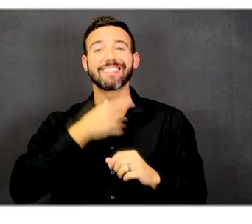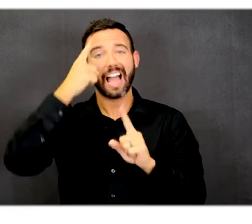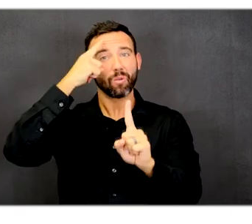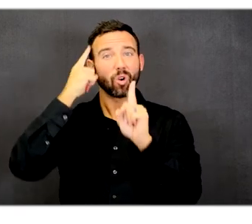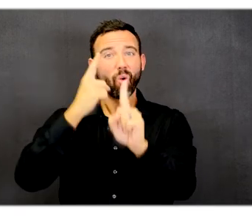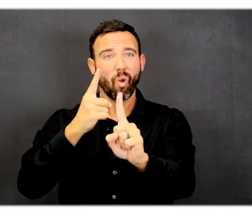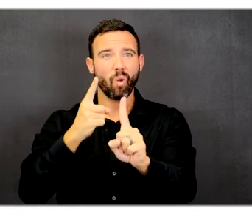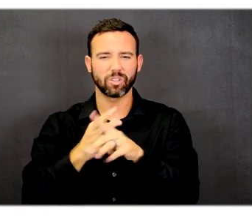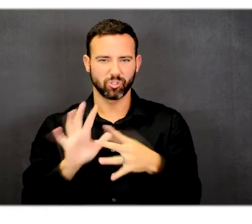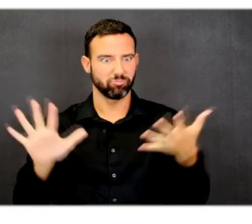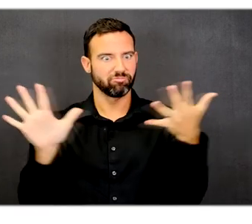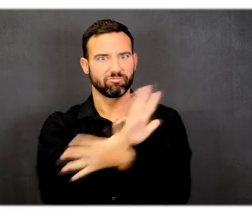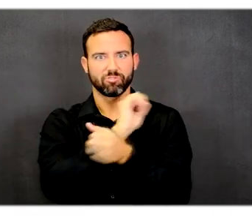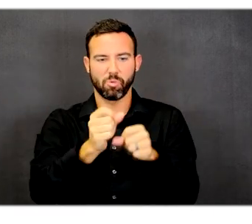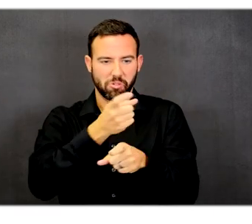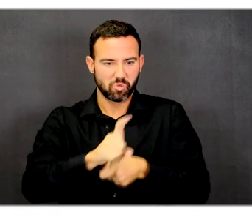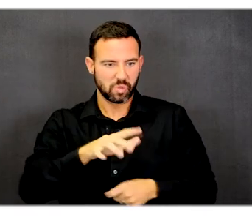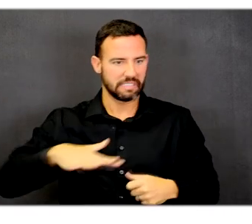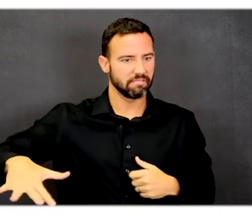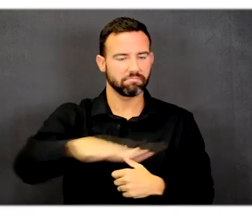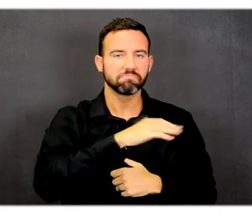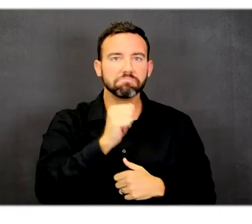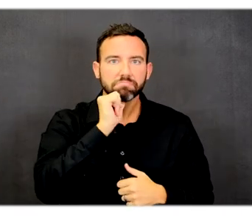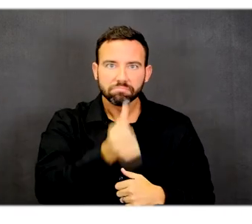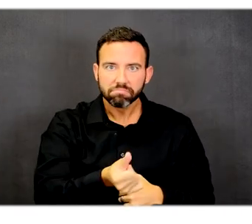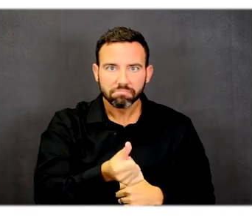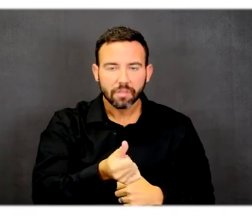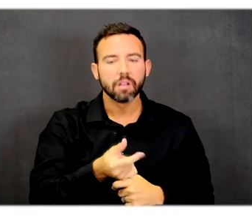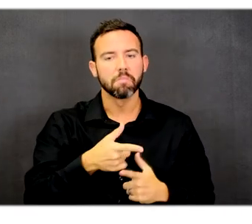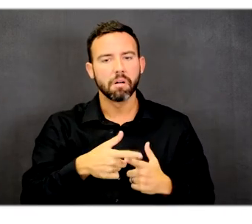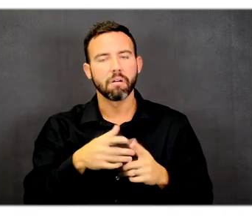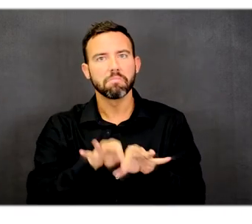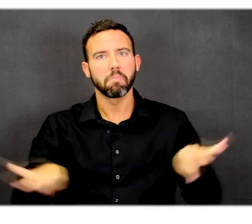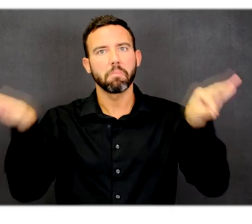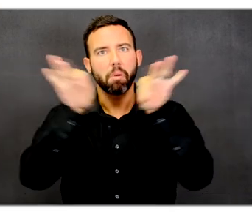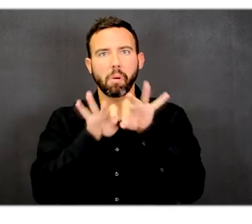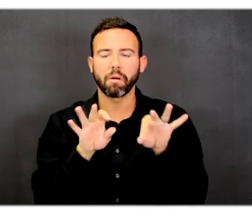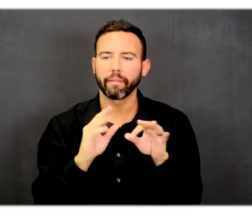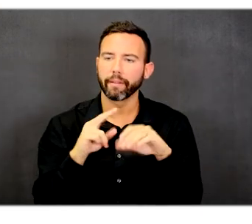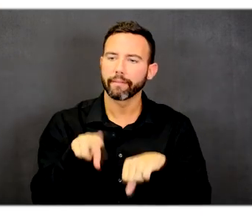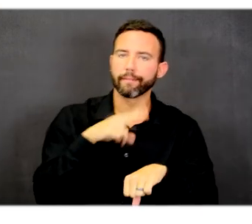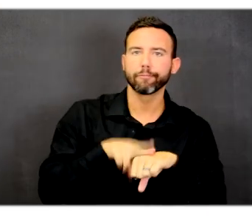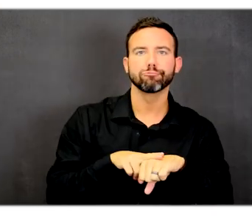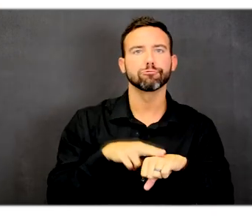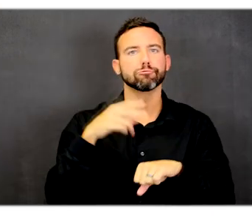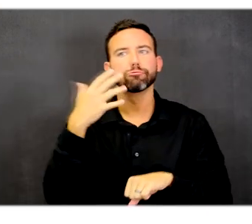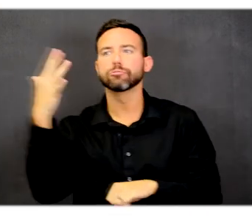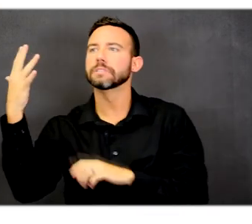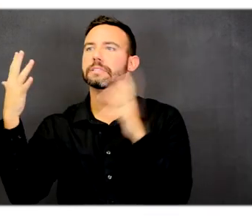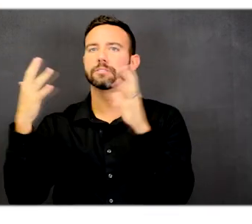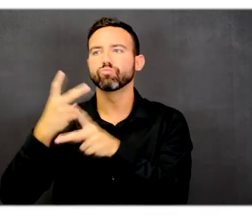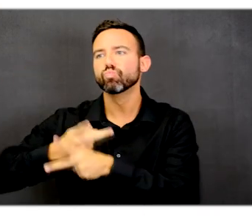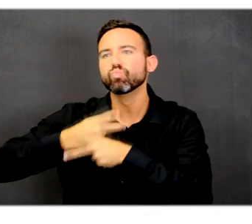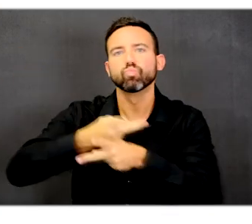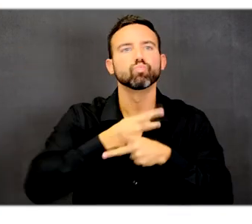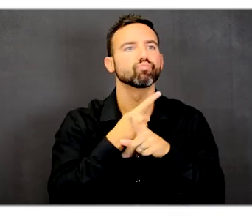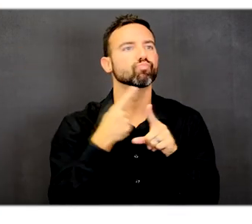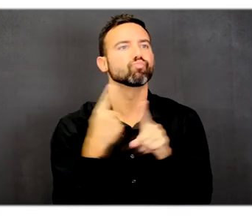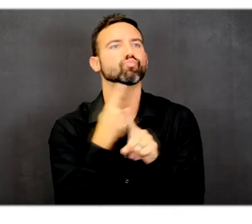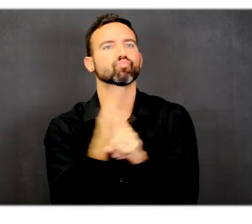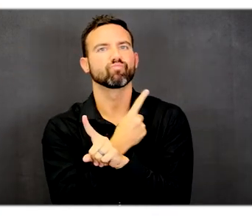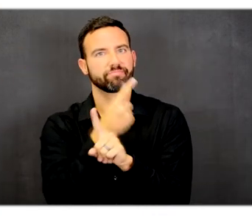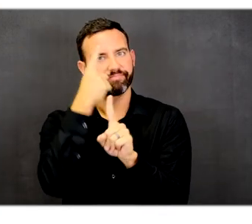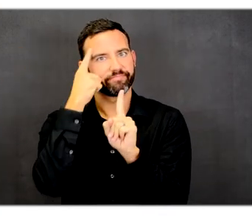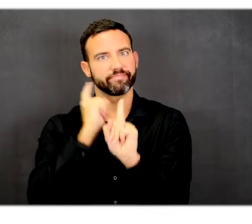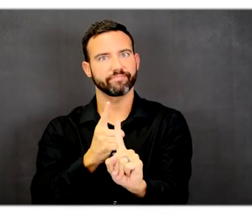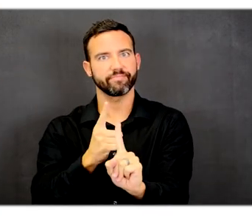degrade the site in any way, but to maintain the water and vegetation in an efficient manner. The two o'clock